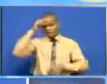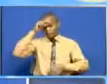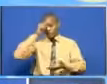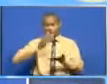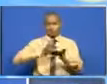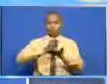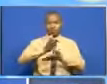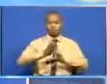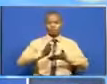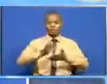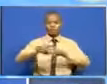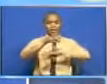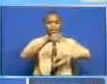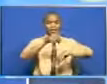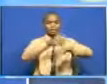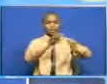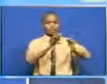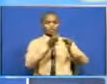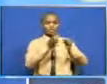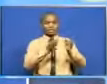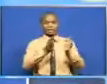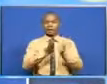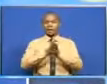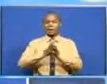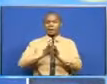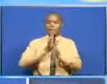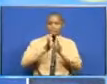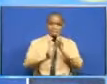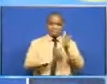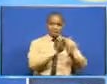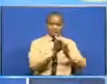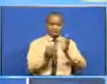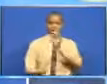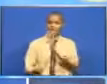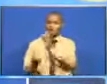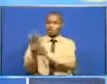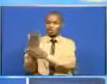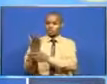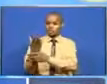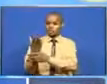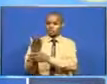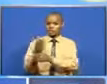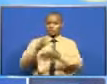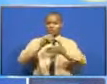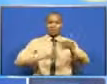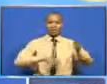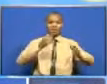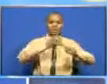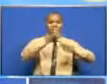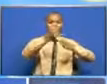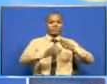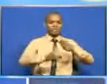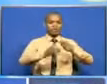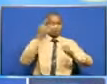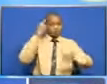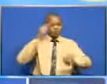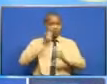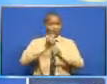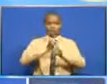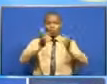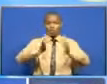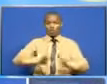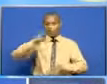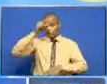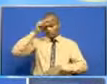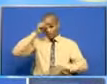of National Treasury and Planning, launched the first ever comprehensive insurance cover for civil servants